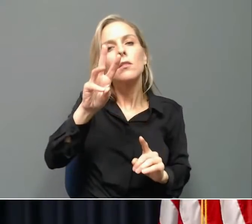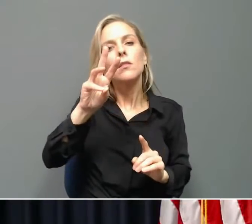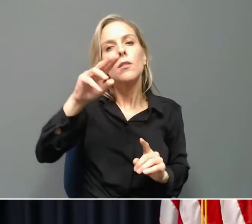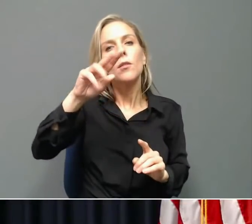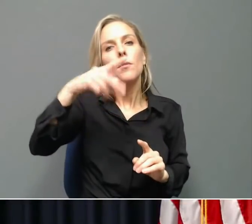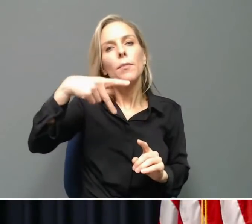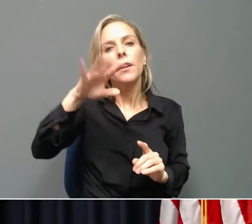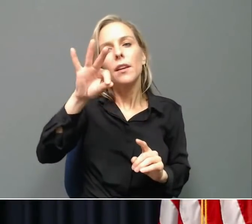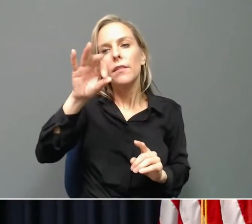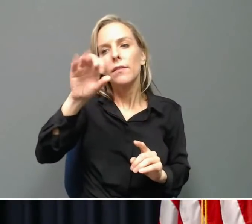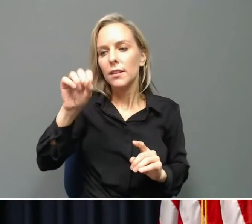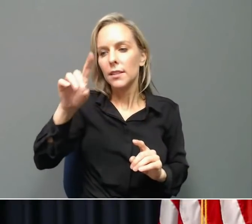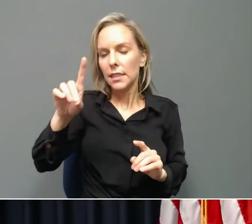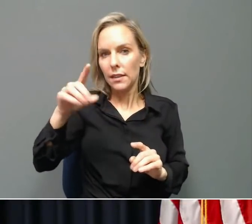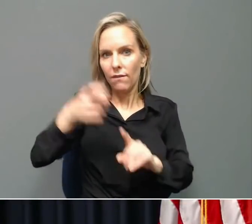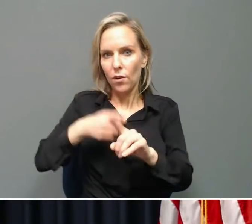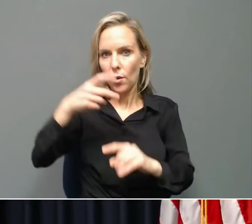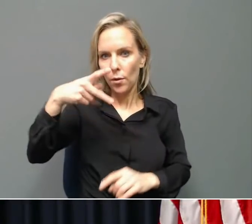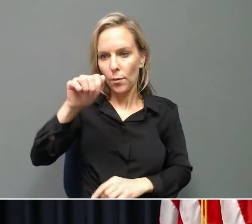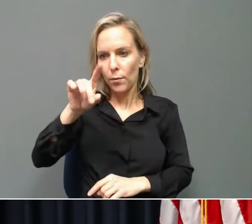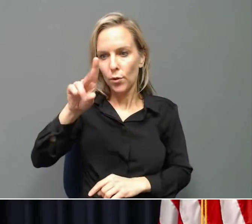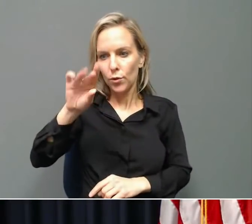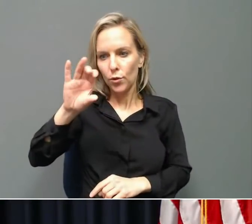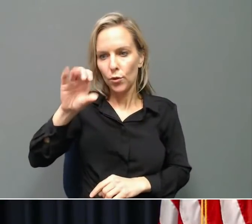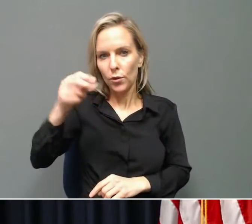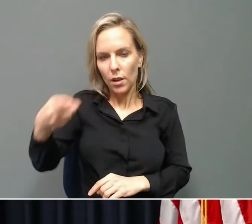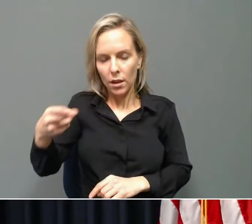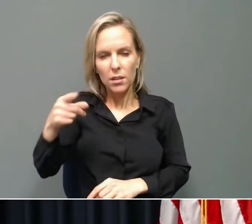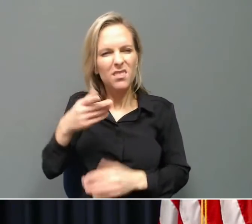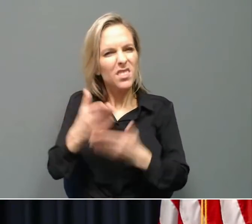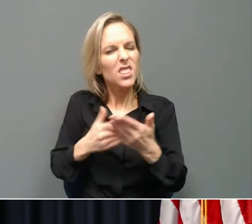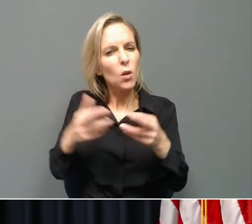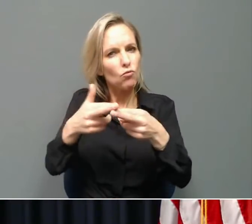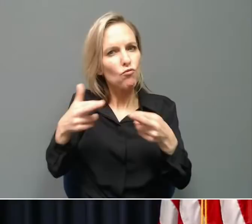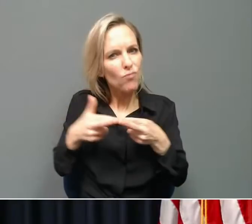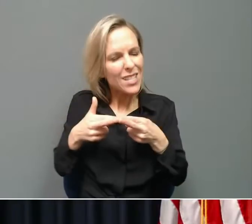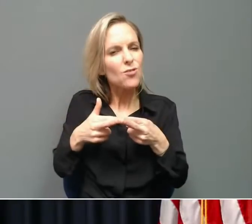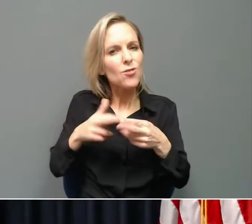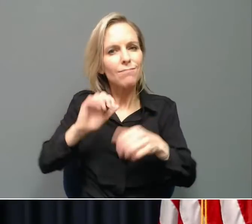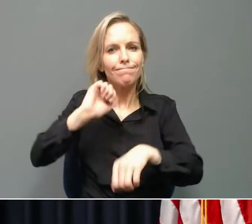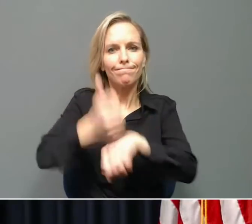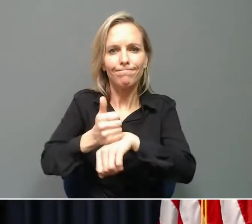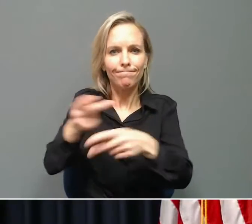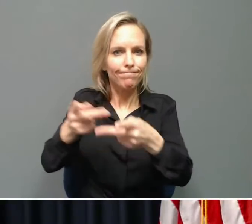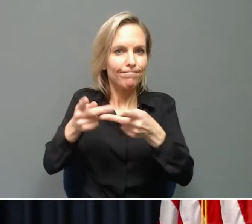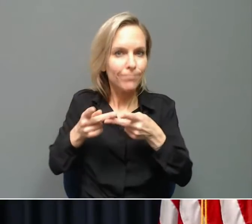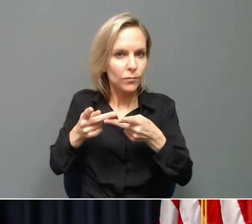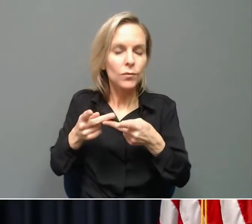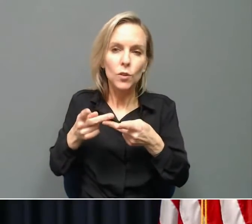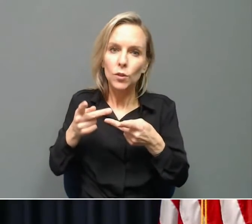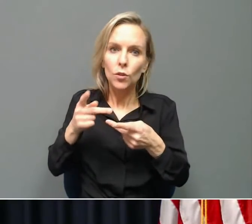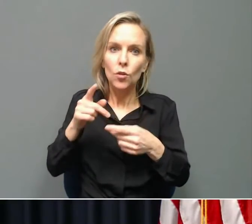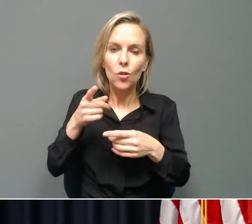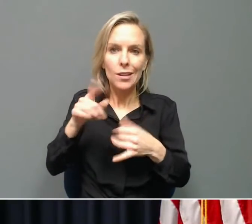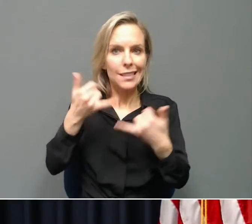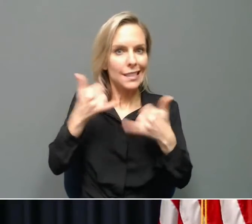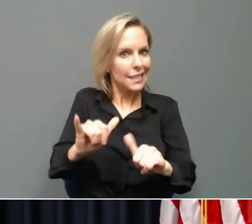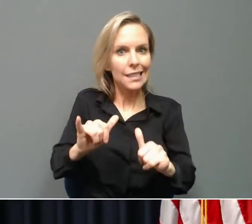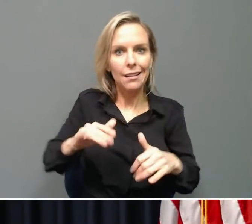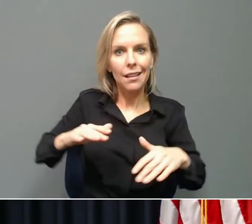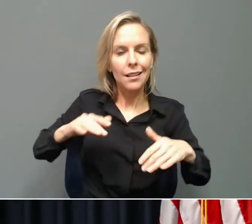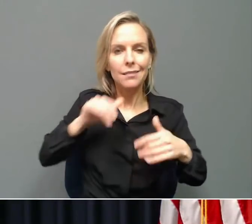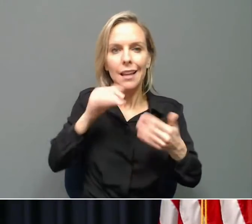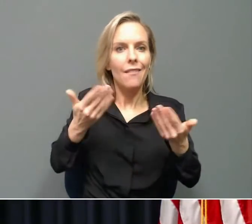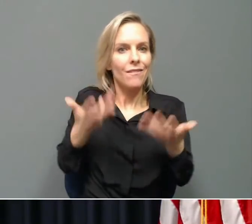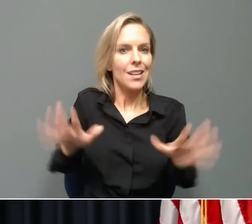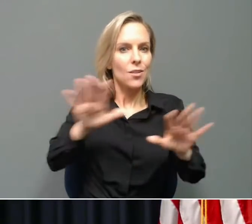Paducah. It appears that there are a couple of regional sites that are still really working through 1B. First, what that means